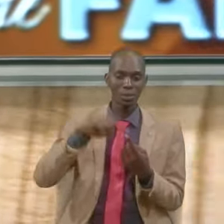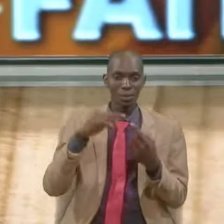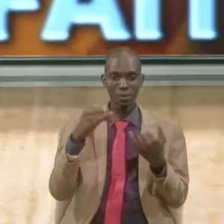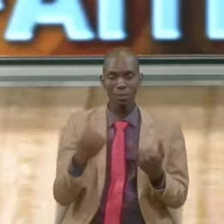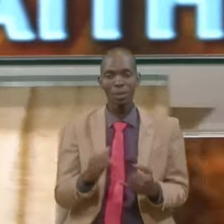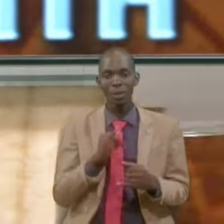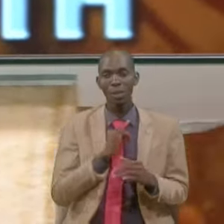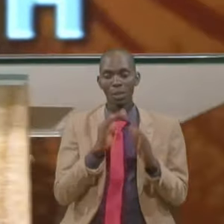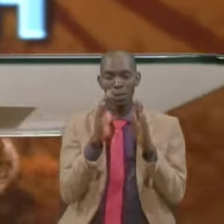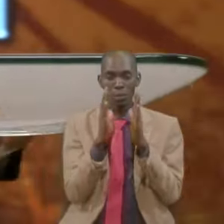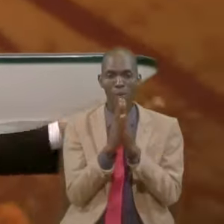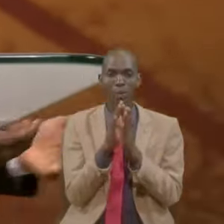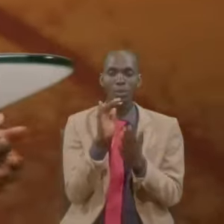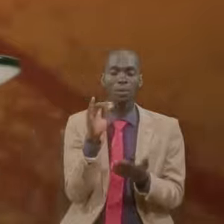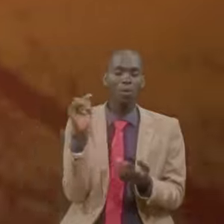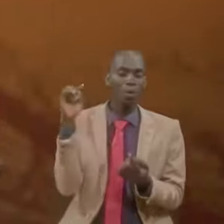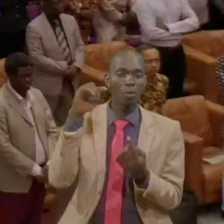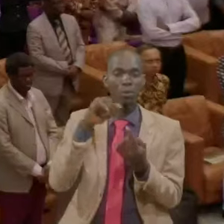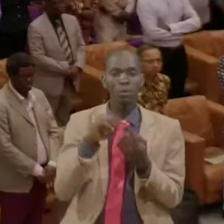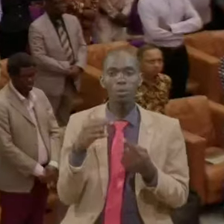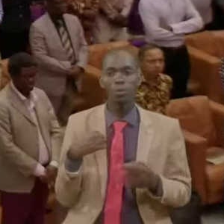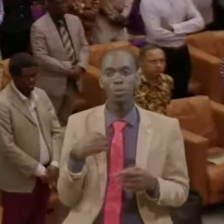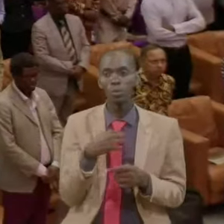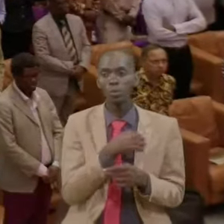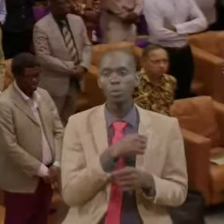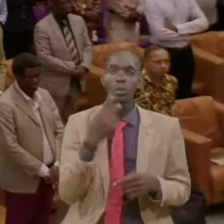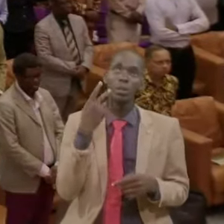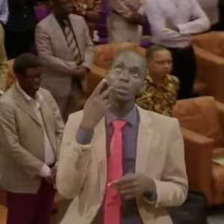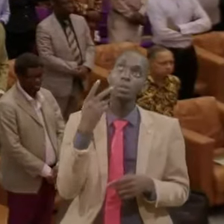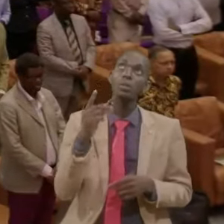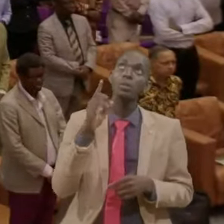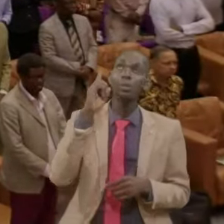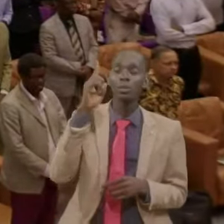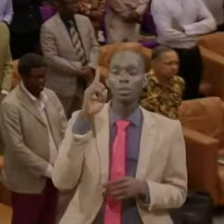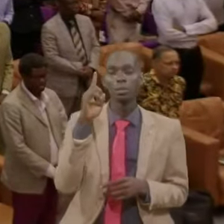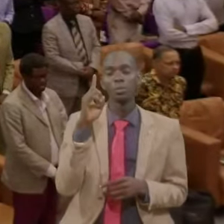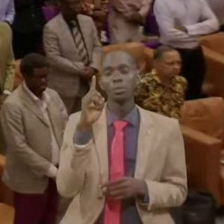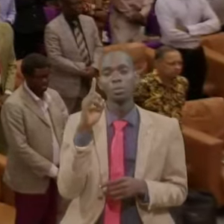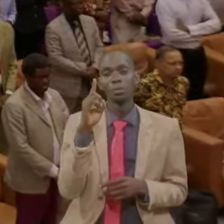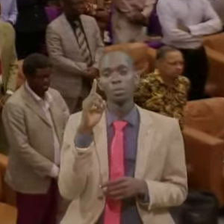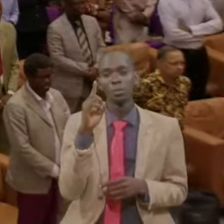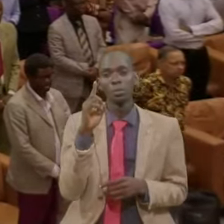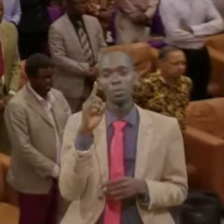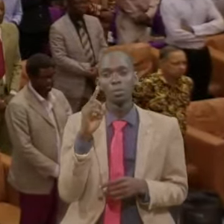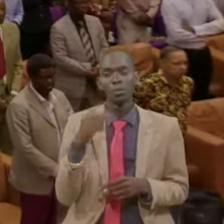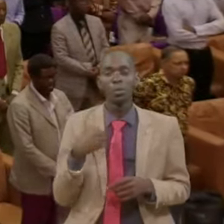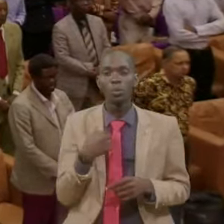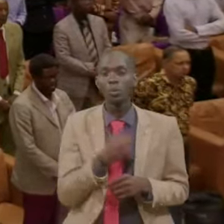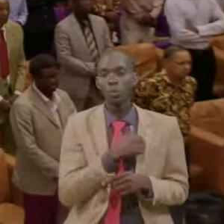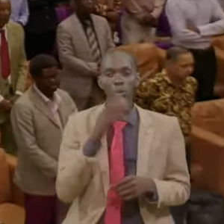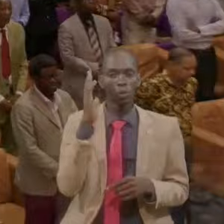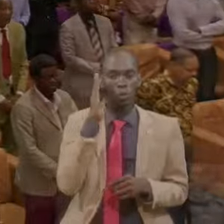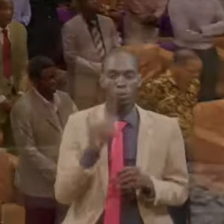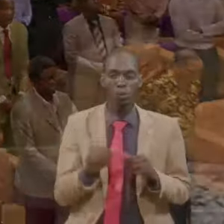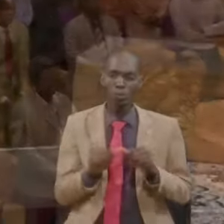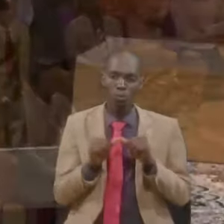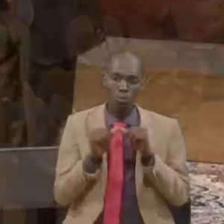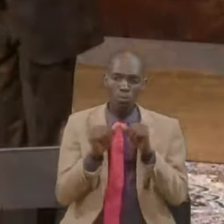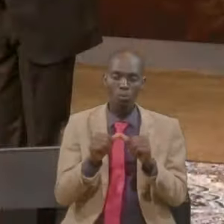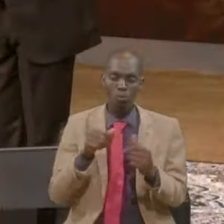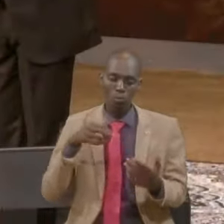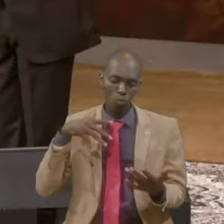that until we see him face to face, we will continue studying